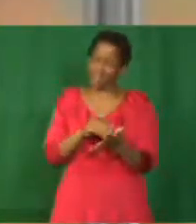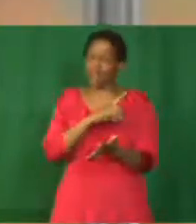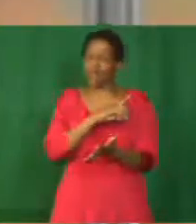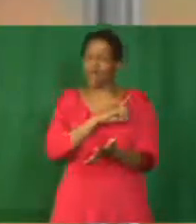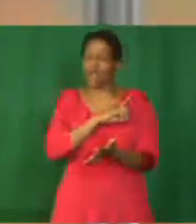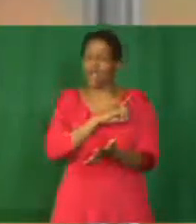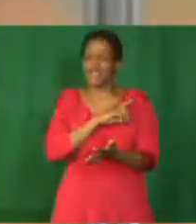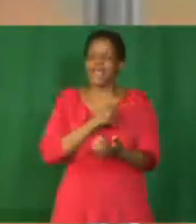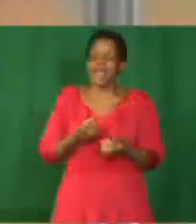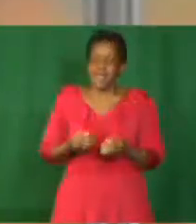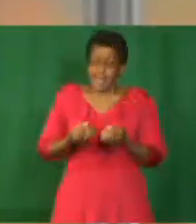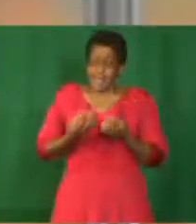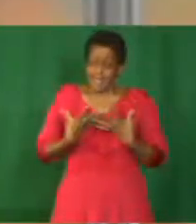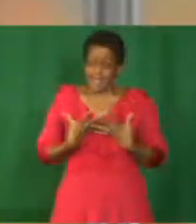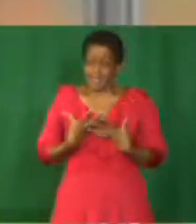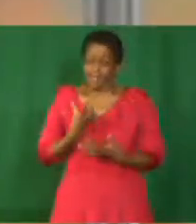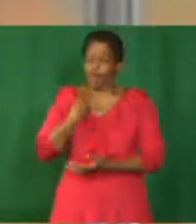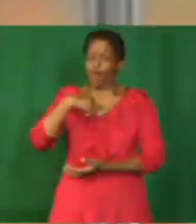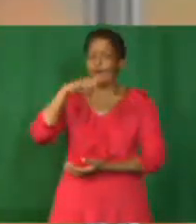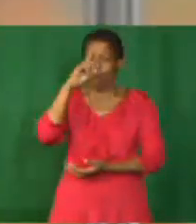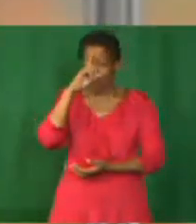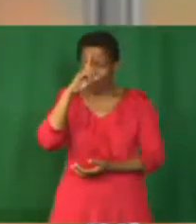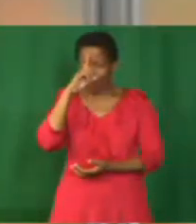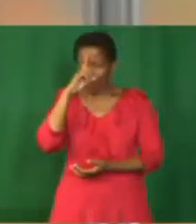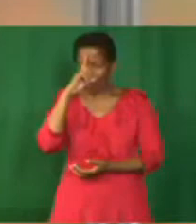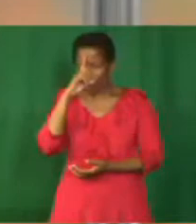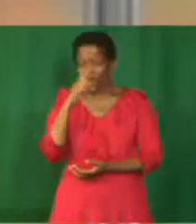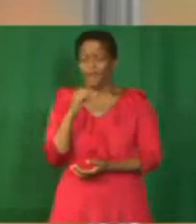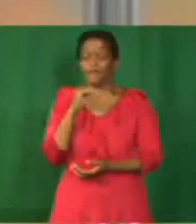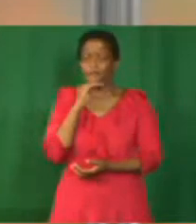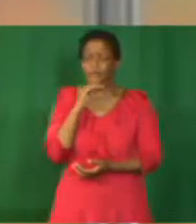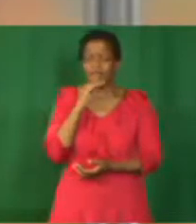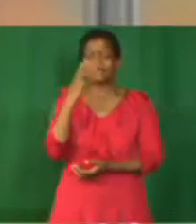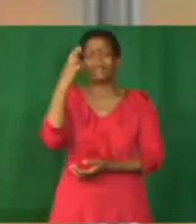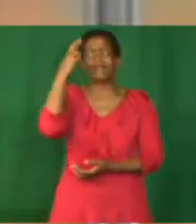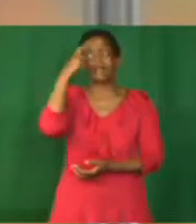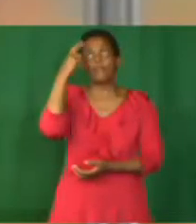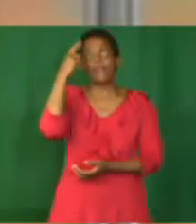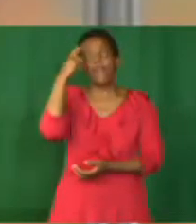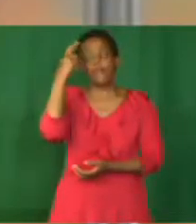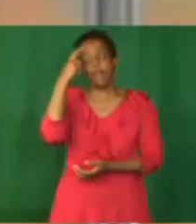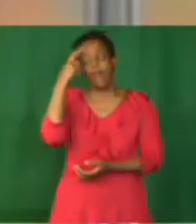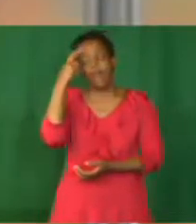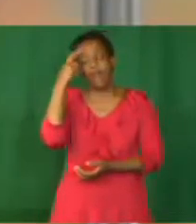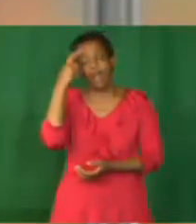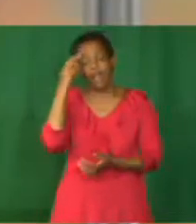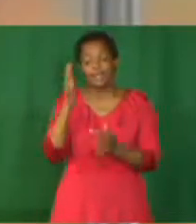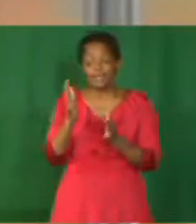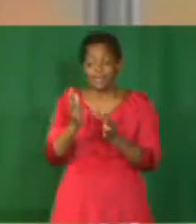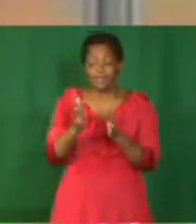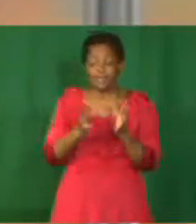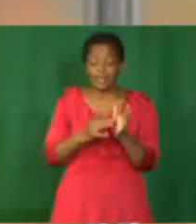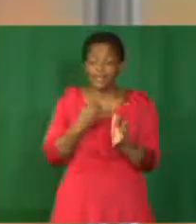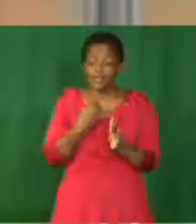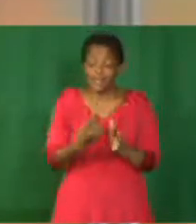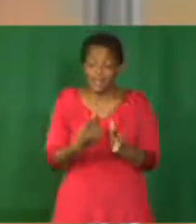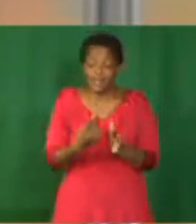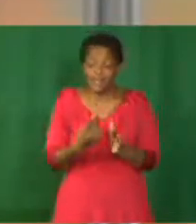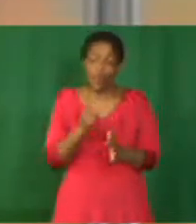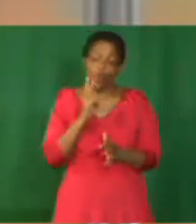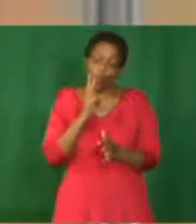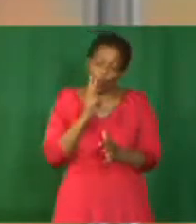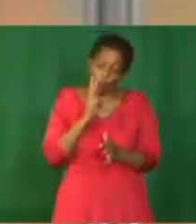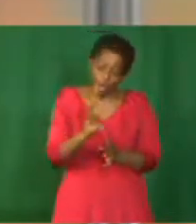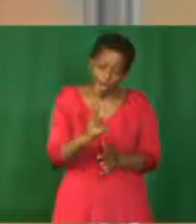common goal. It was a way in which they would remind each other. Remember, Jesus Christ said, you are going to be